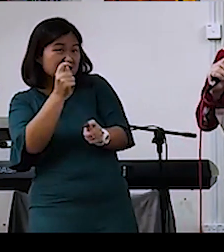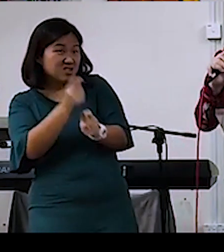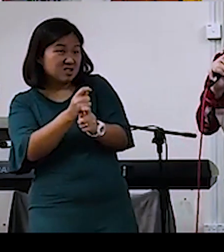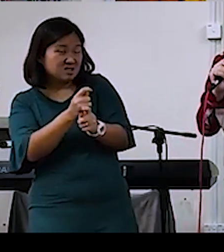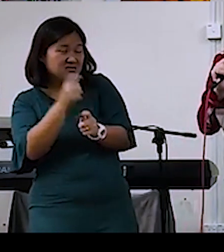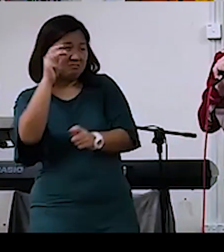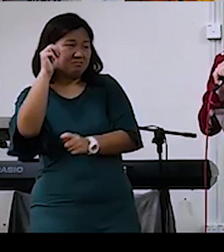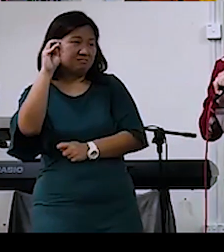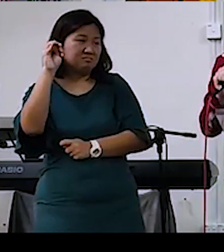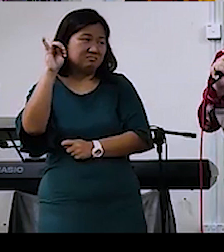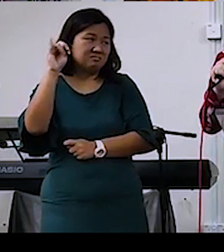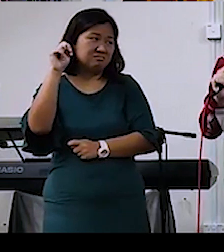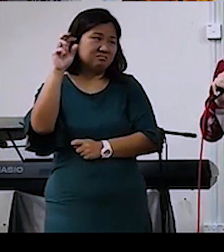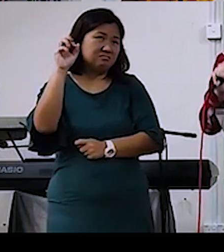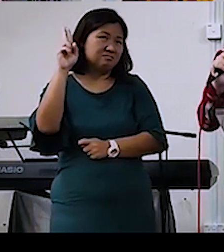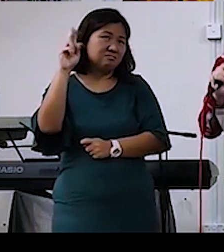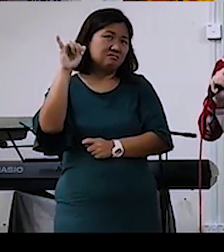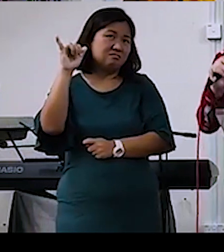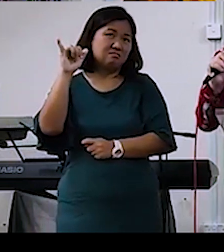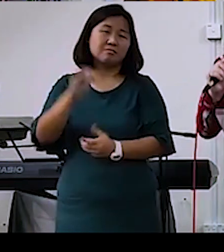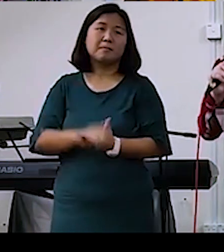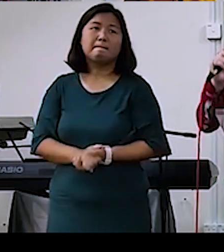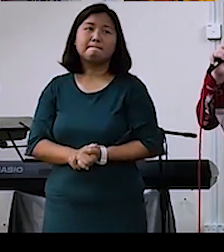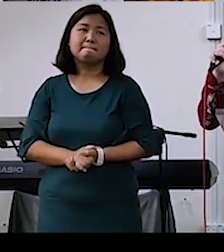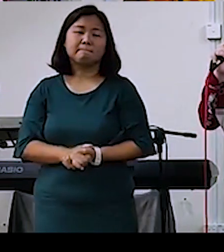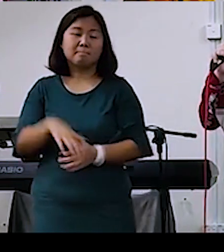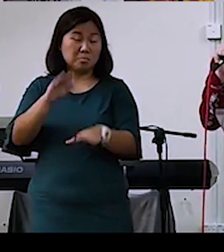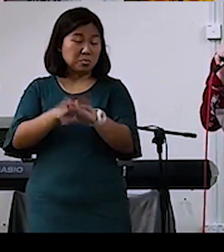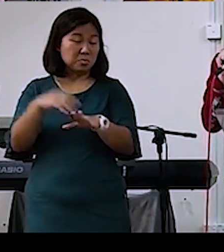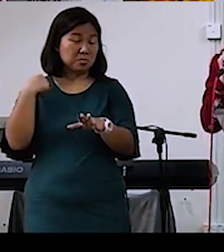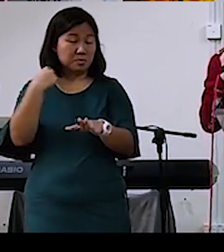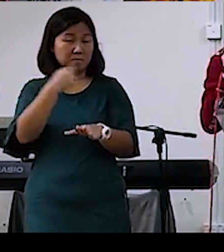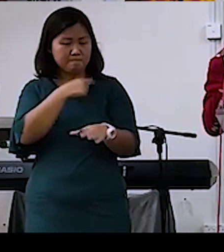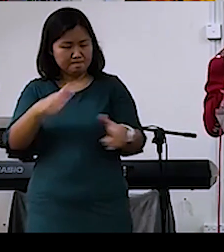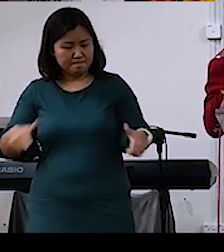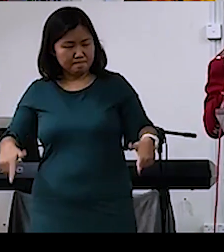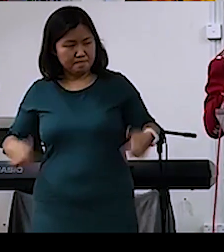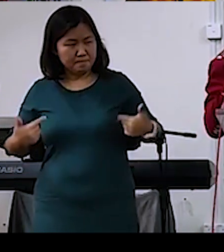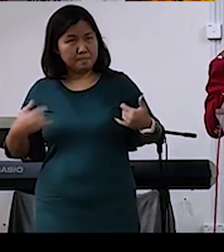have is because of the mercy of God upon our lives. Are you following?